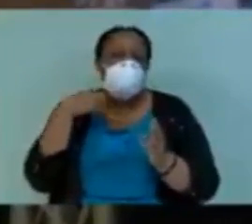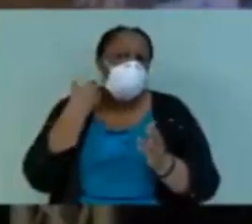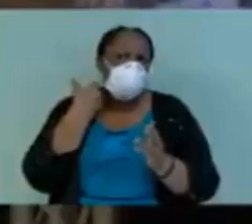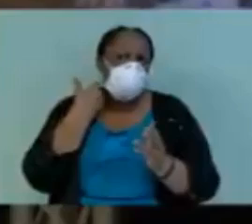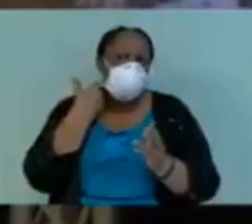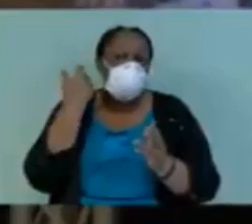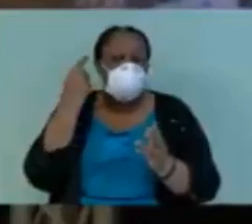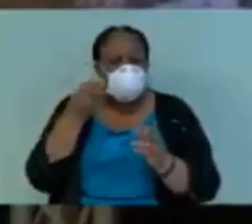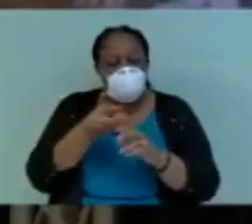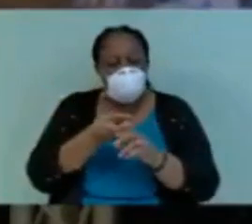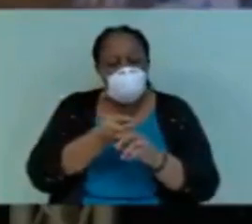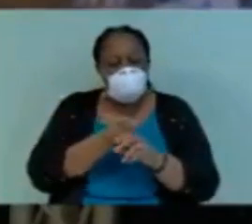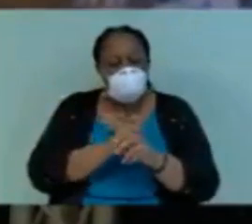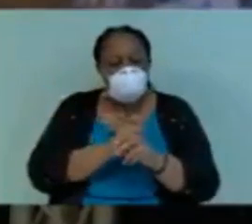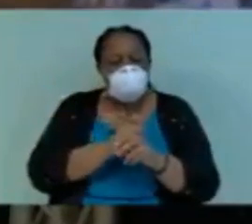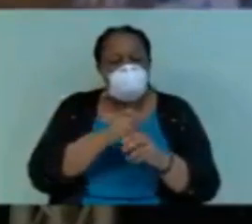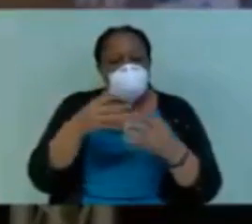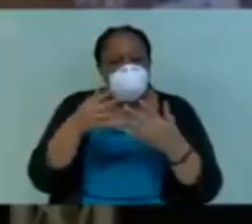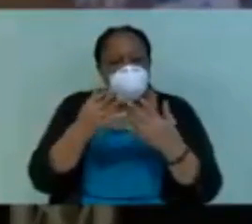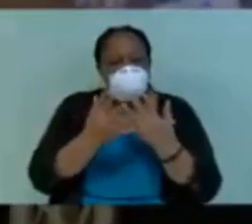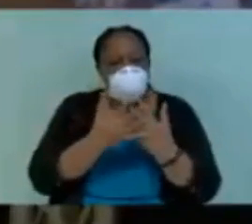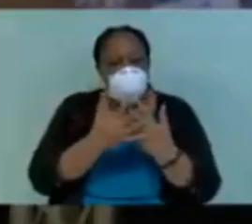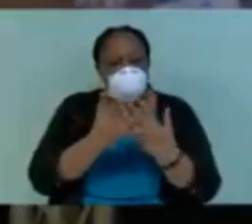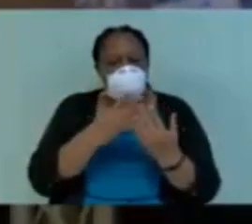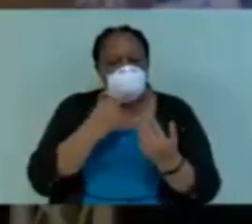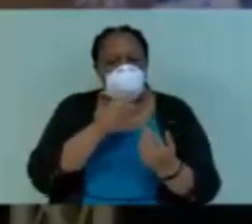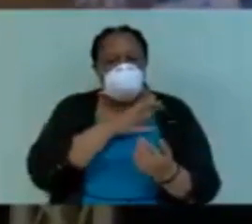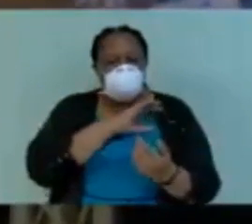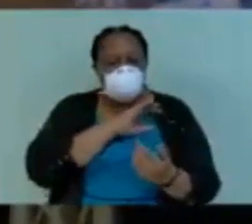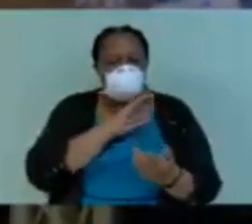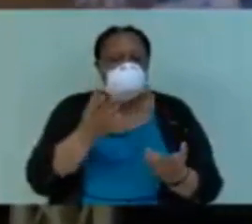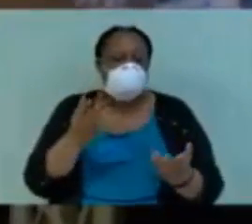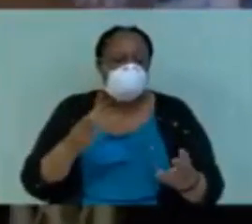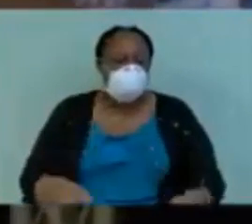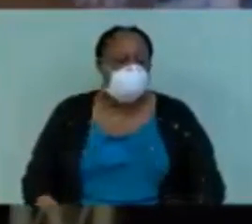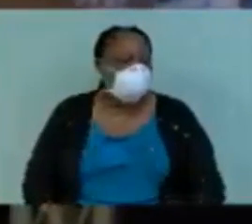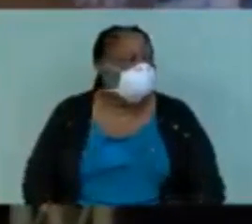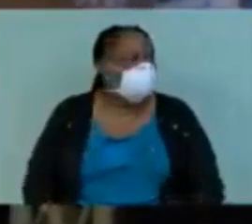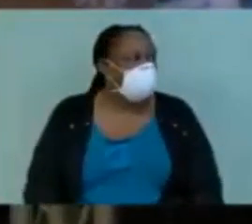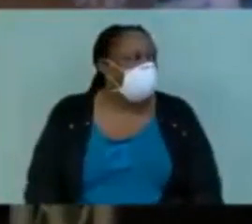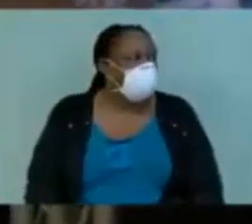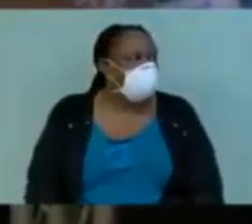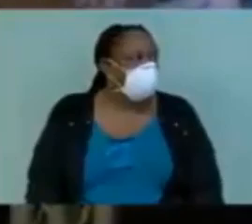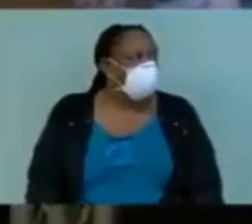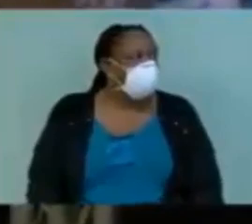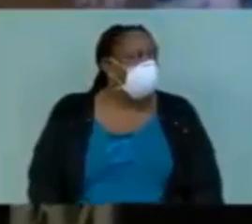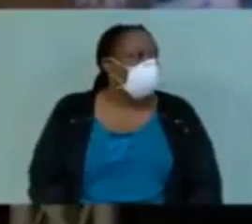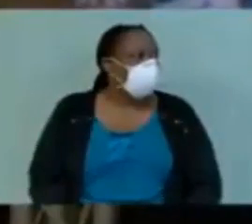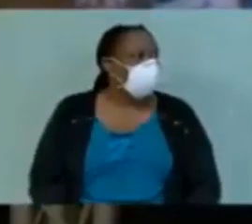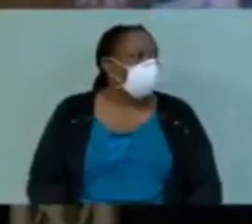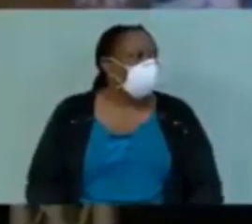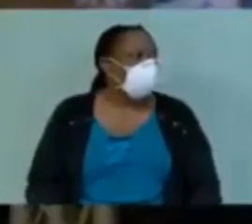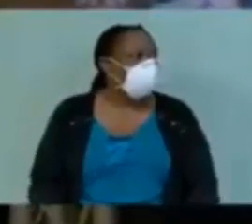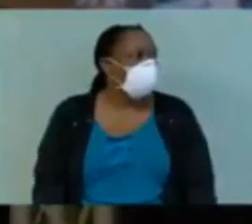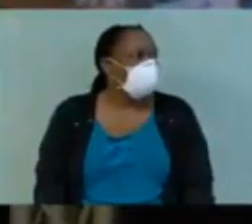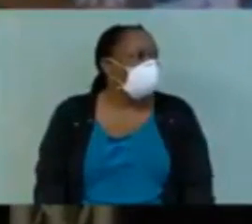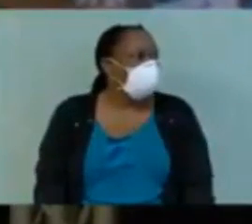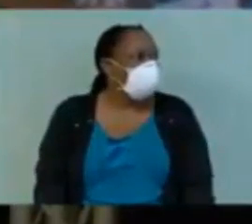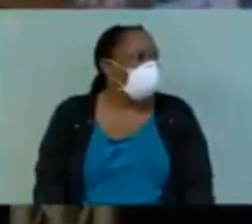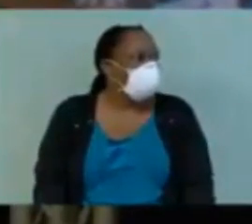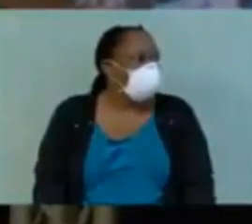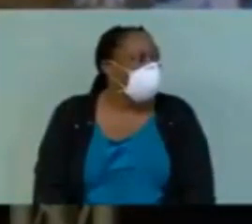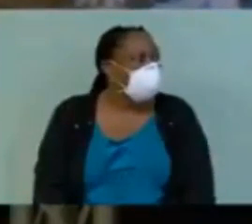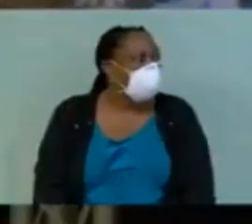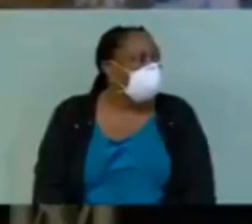acquiring funding to provide further supplies which are immediately required. Please let us know what other